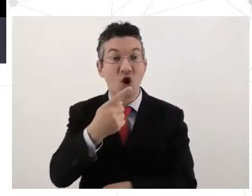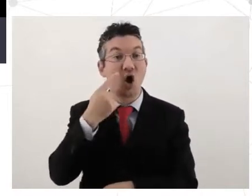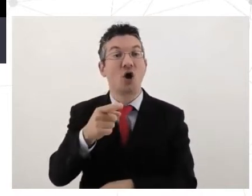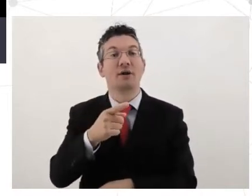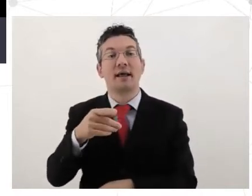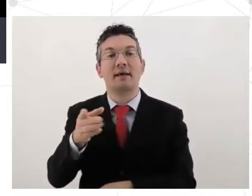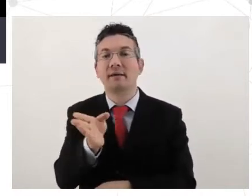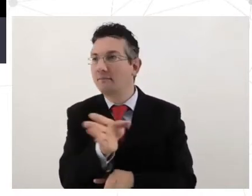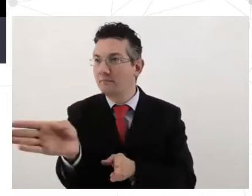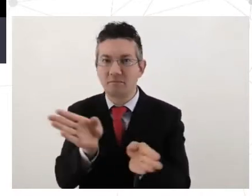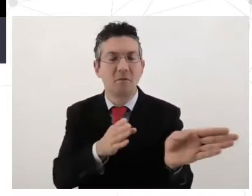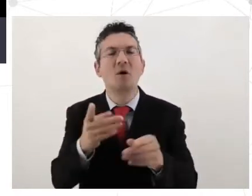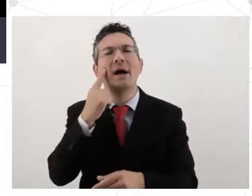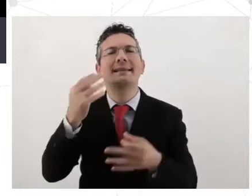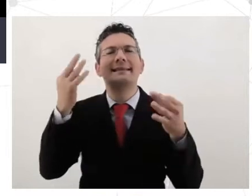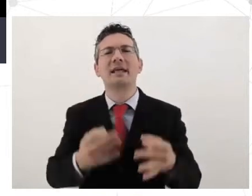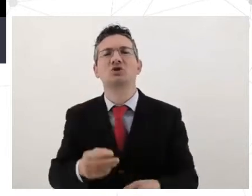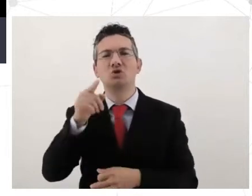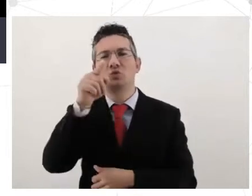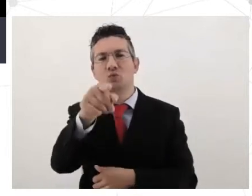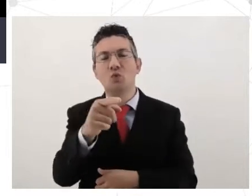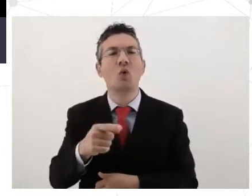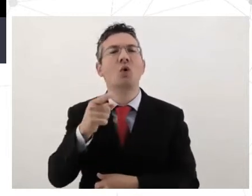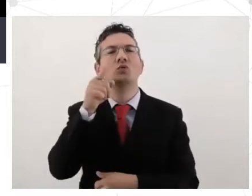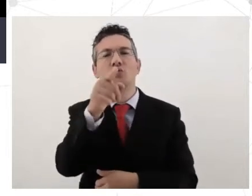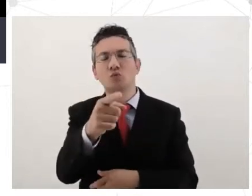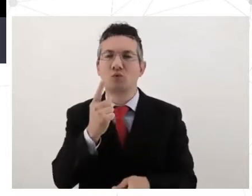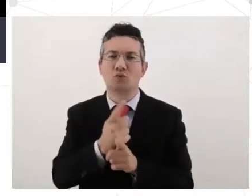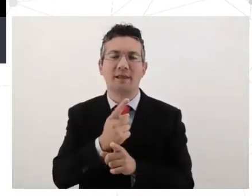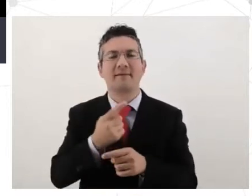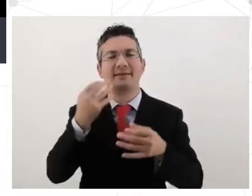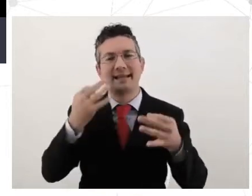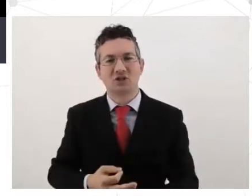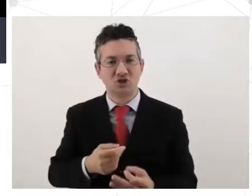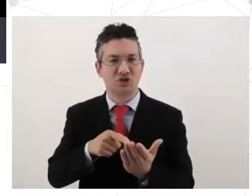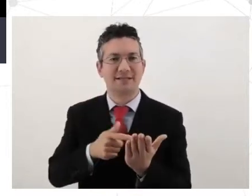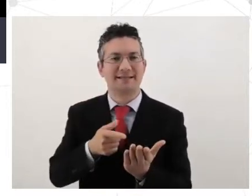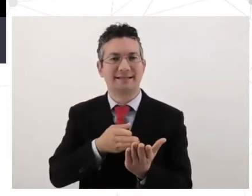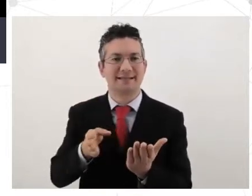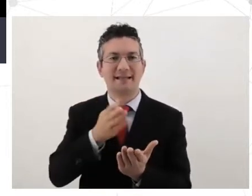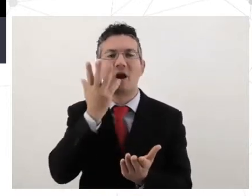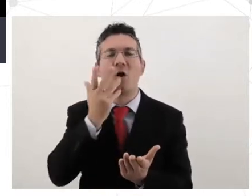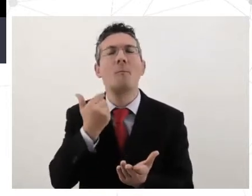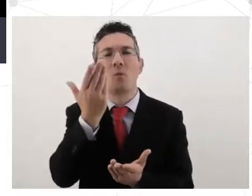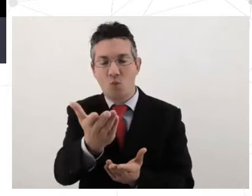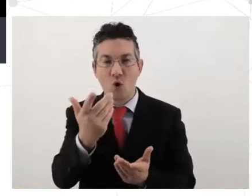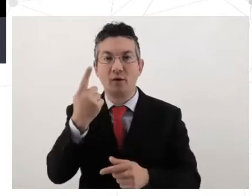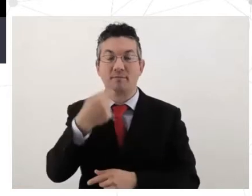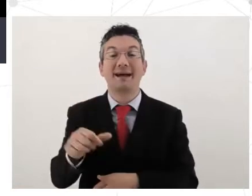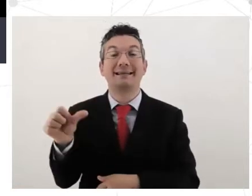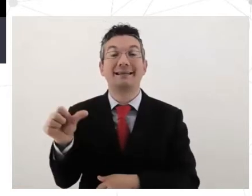experimenting and refining on how to enrich that and giving options about the original